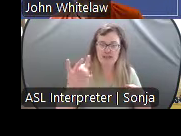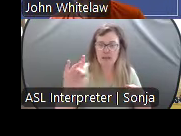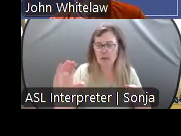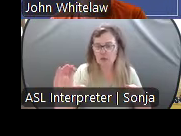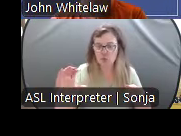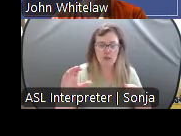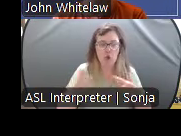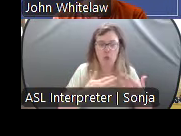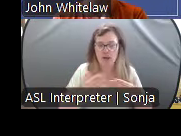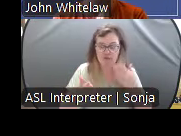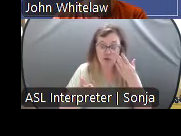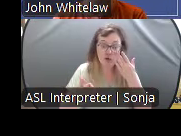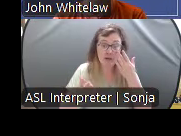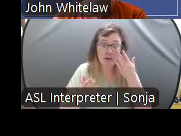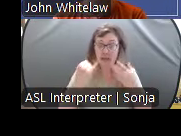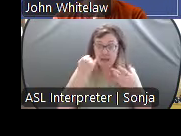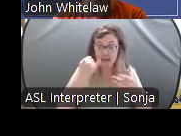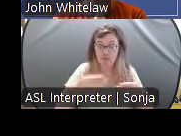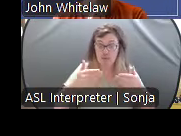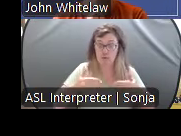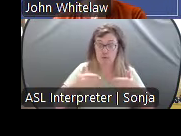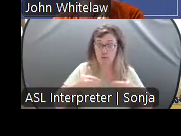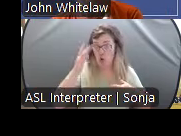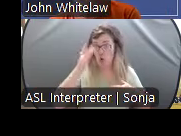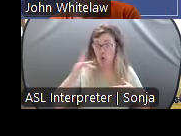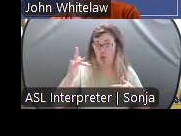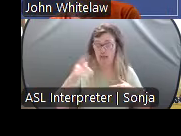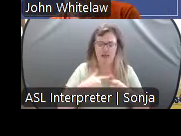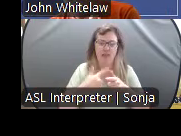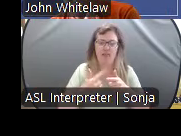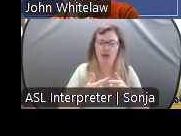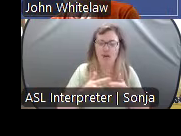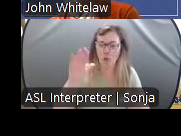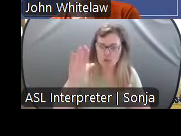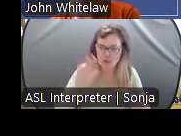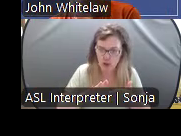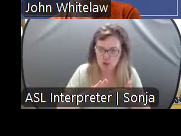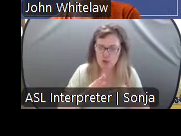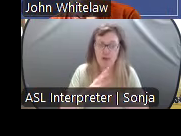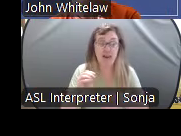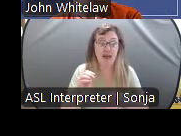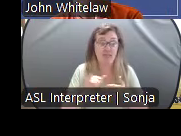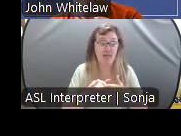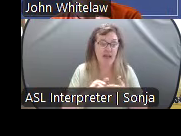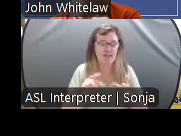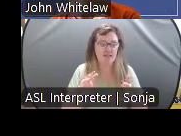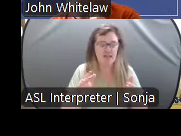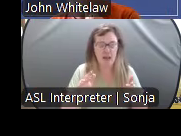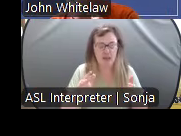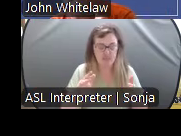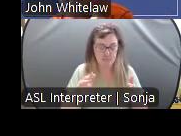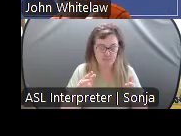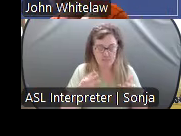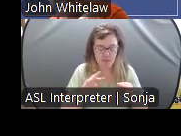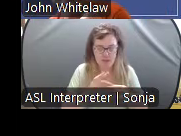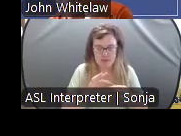whatever, if you take it early, there is a reduction, and it is, and I'm going to say it, I'm going to stumble through